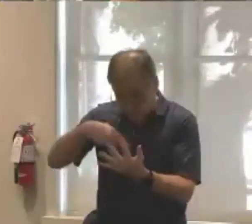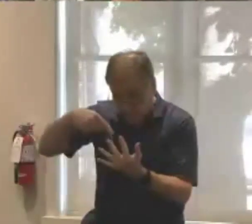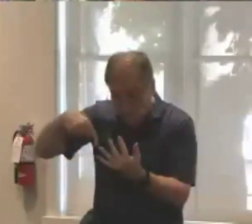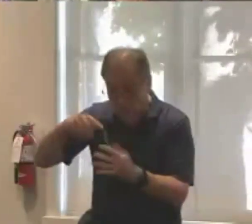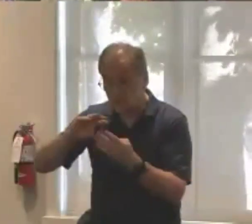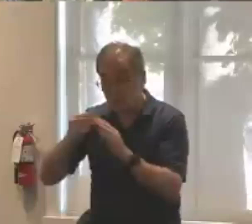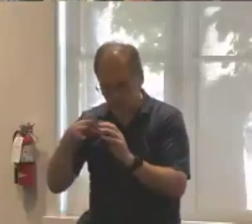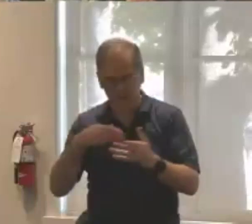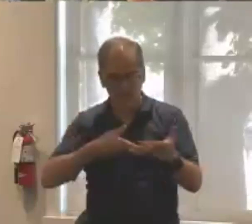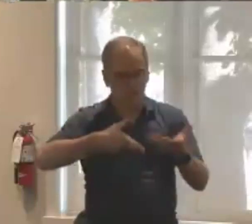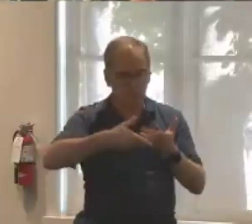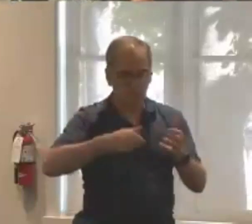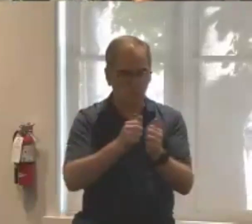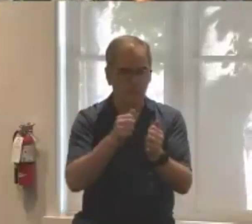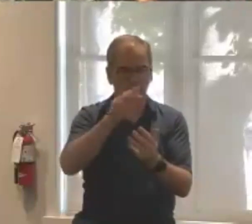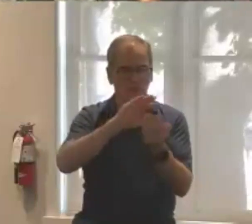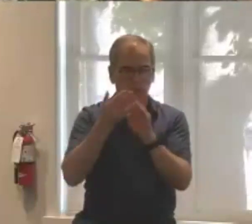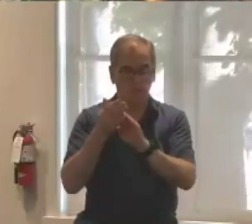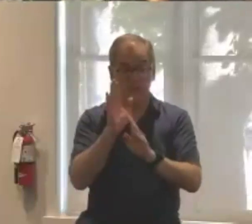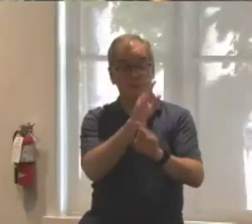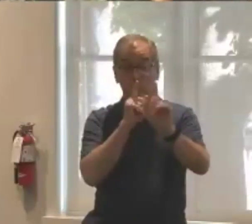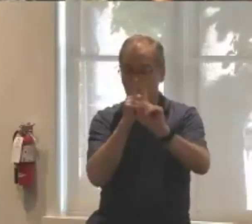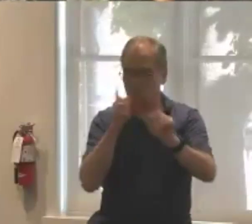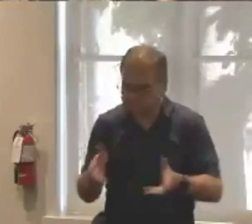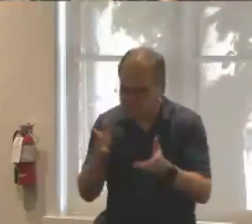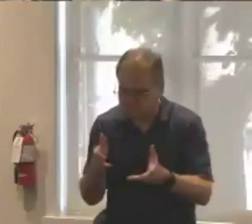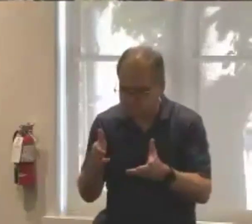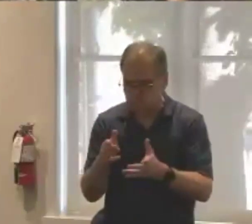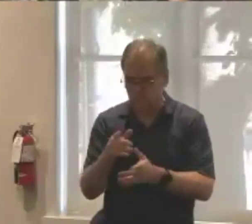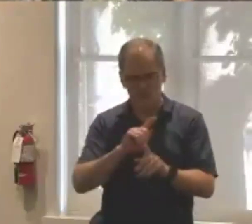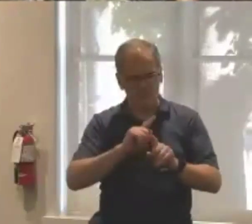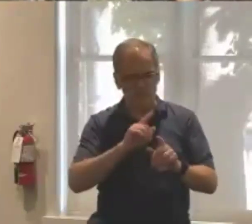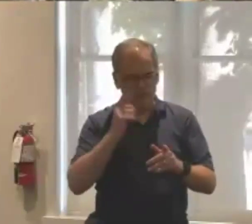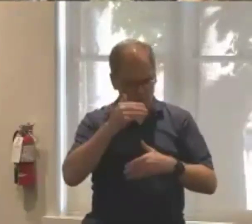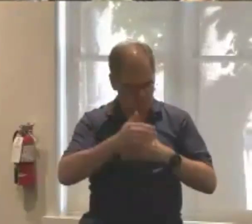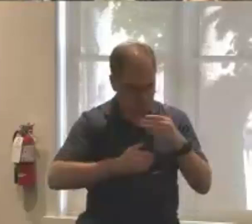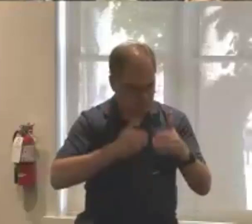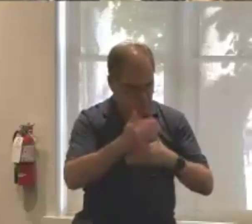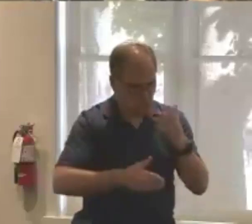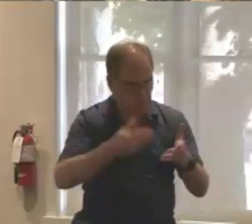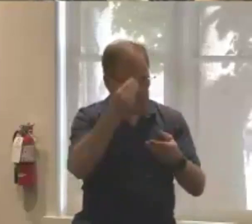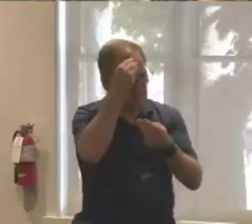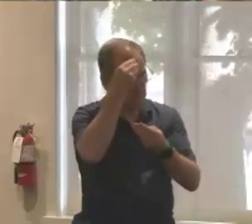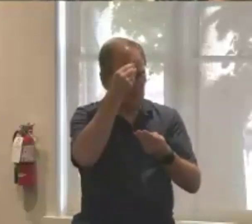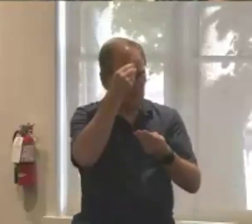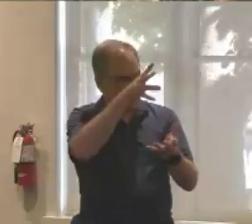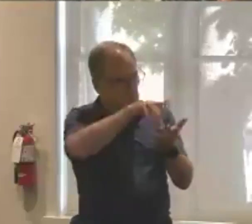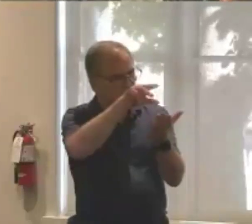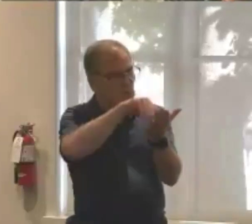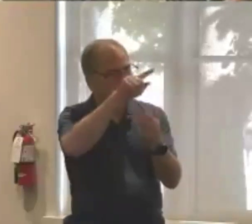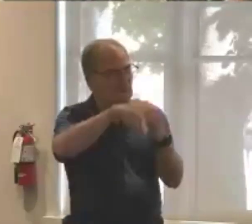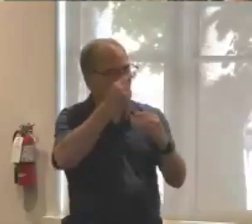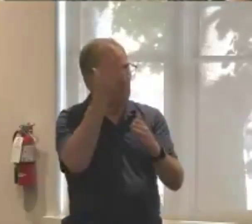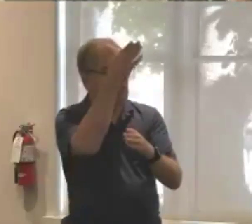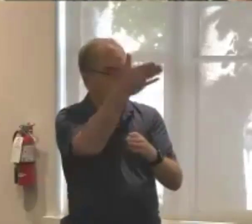centered around giving people the tools to facilitate the process of informing their futures by